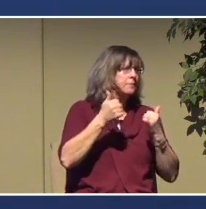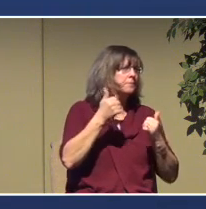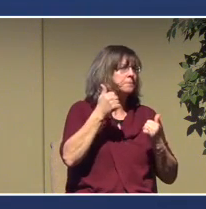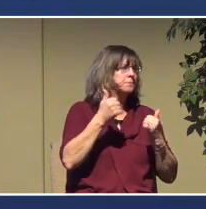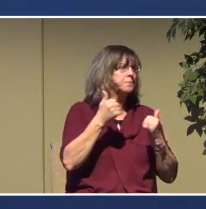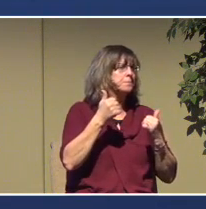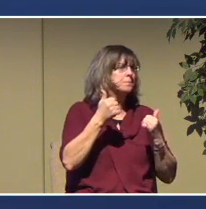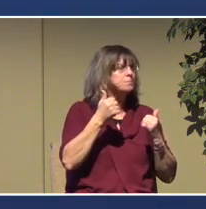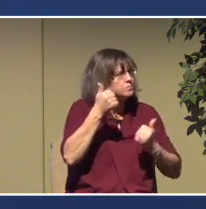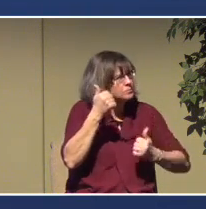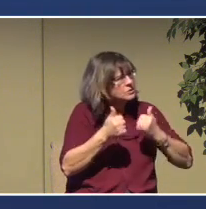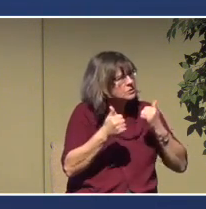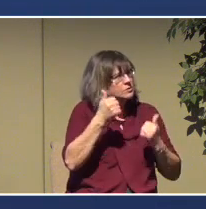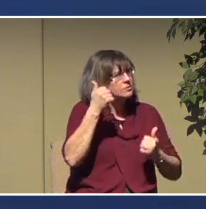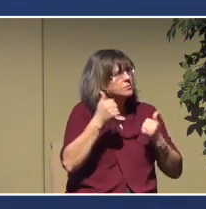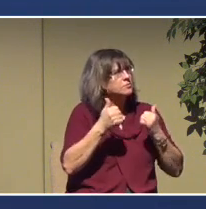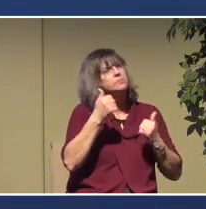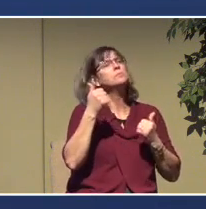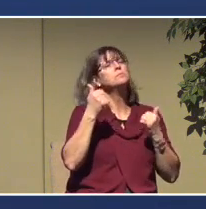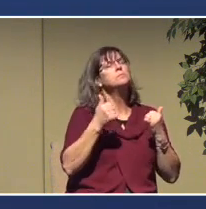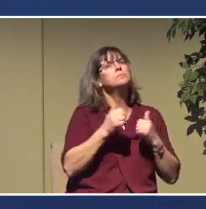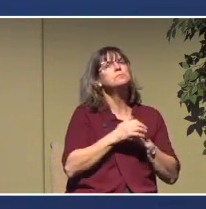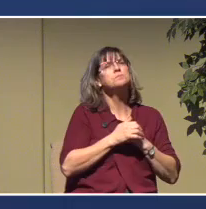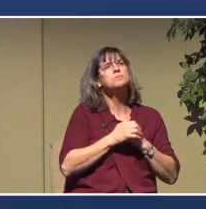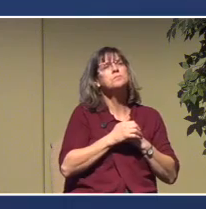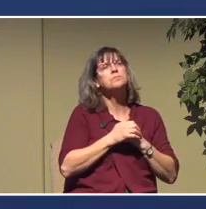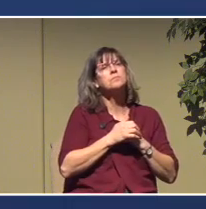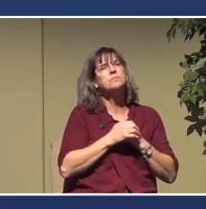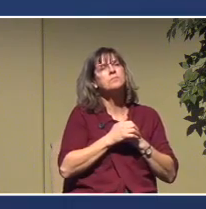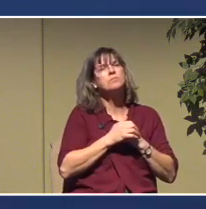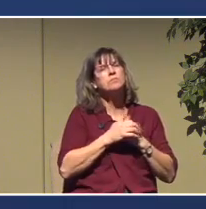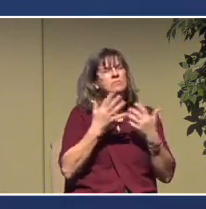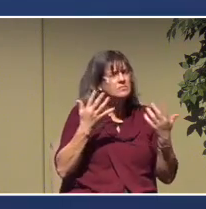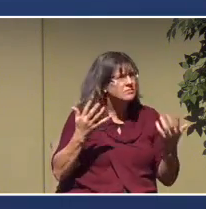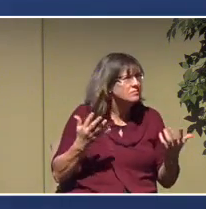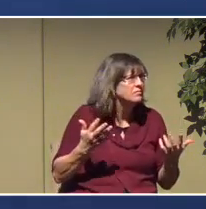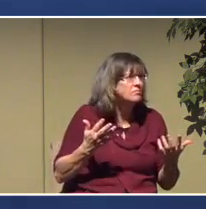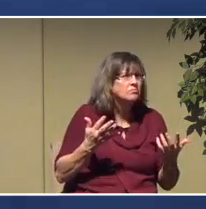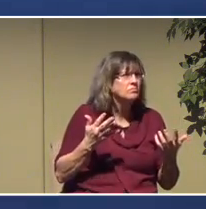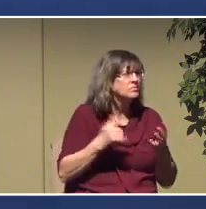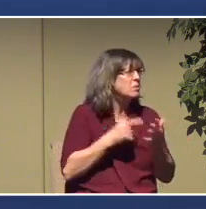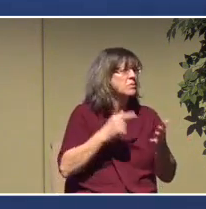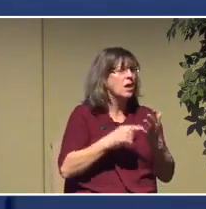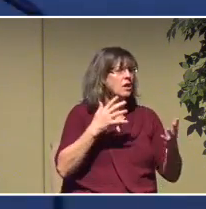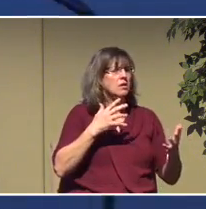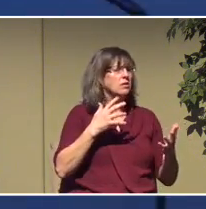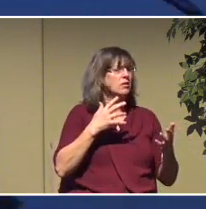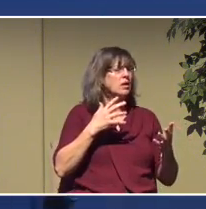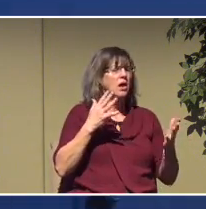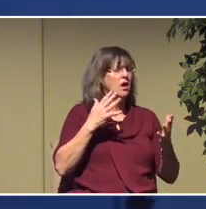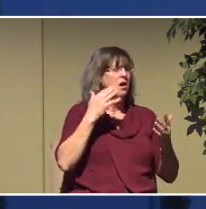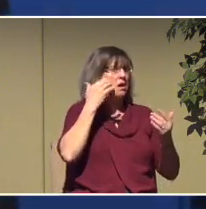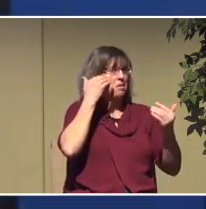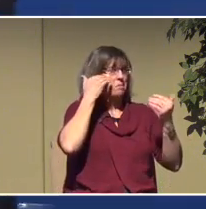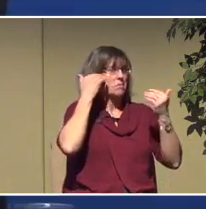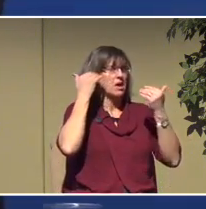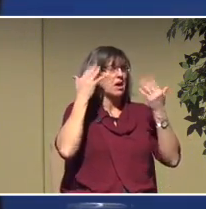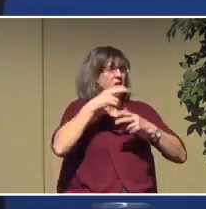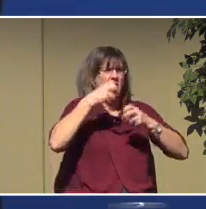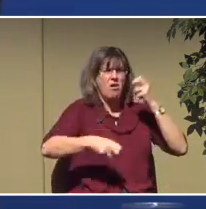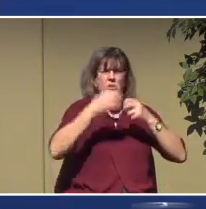What's going to be done here? And sometimes it's hard to know, but to trust ourselves then to our